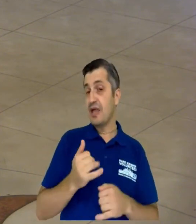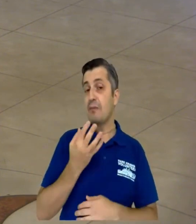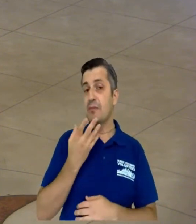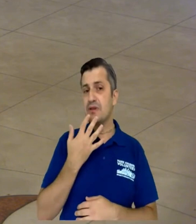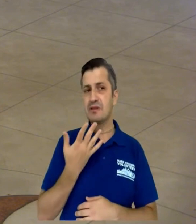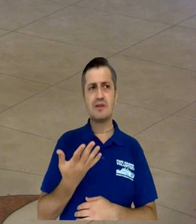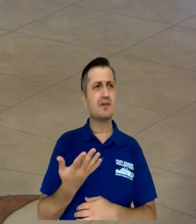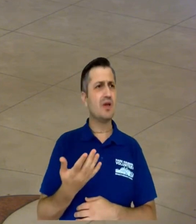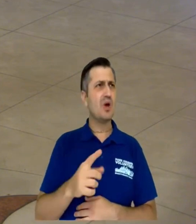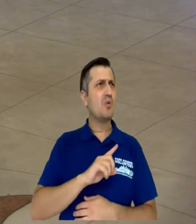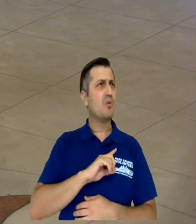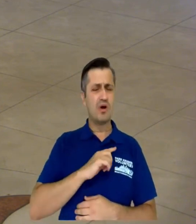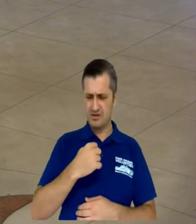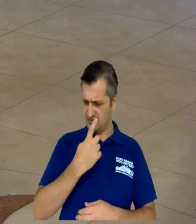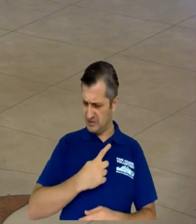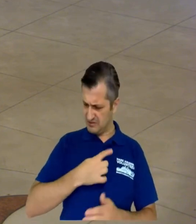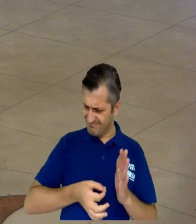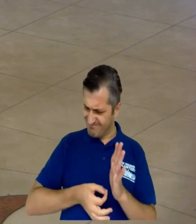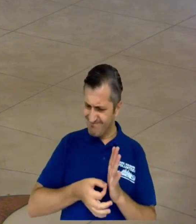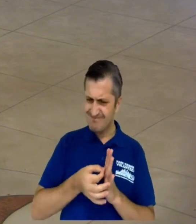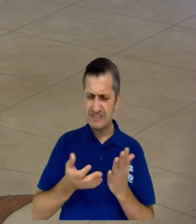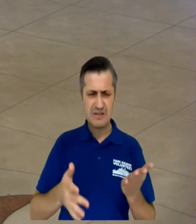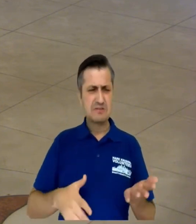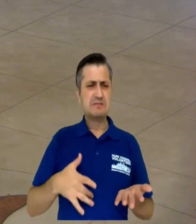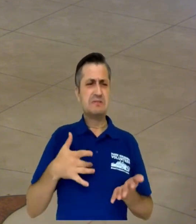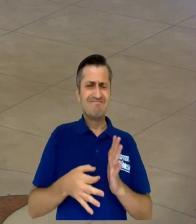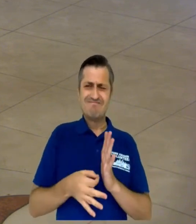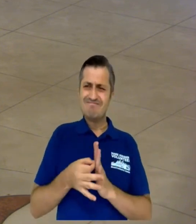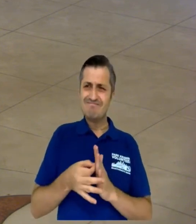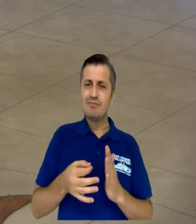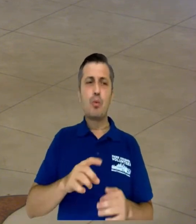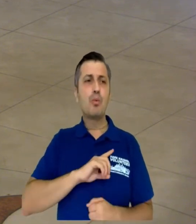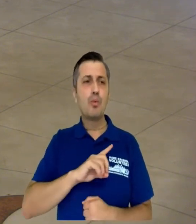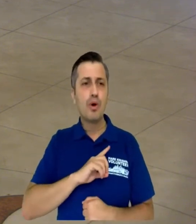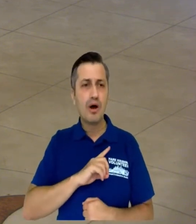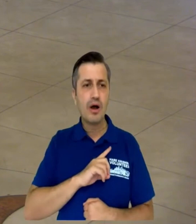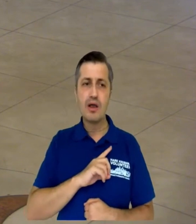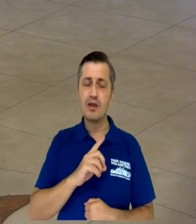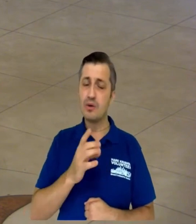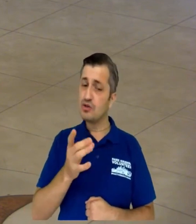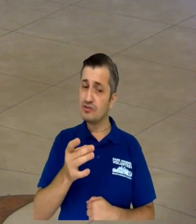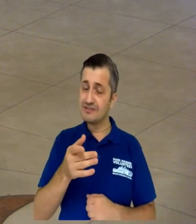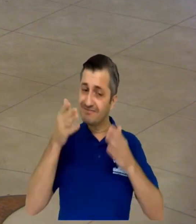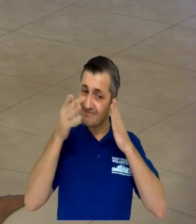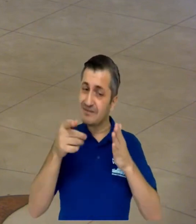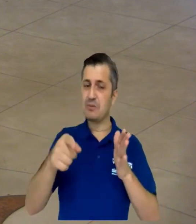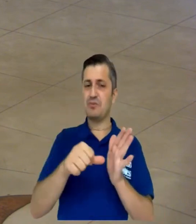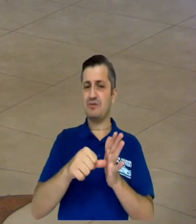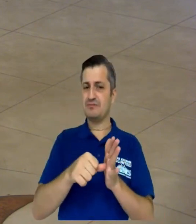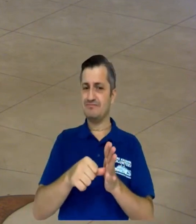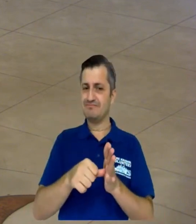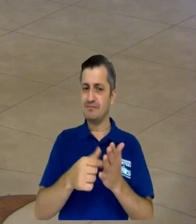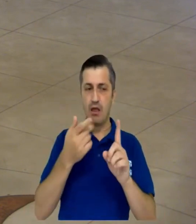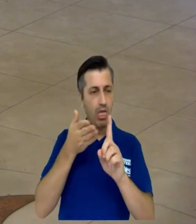making progress? And the reason why we're not making progress is probably because we're not chanting attentively, right?